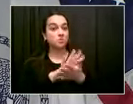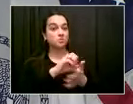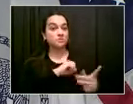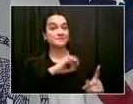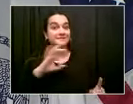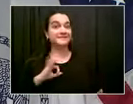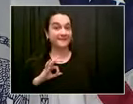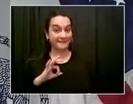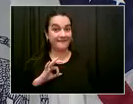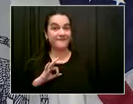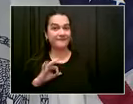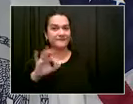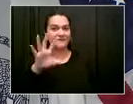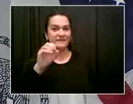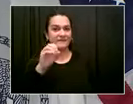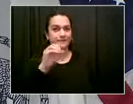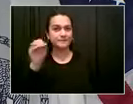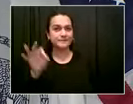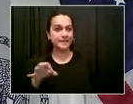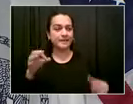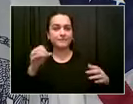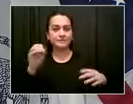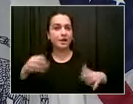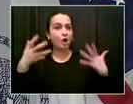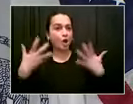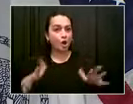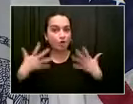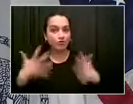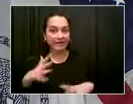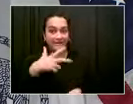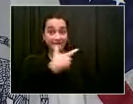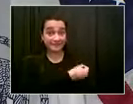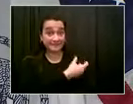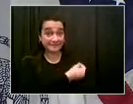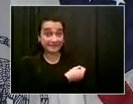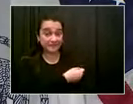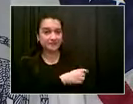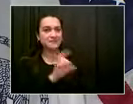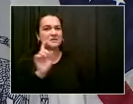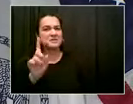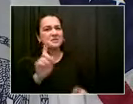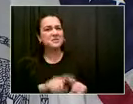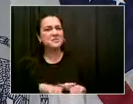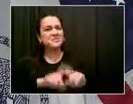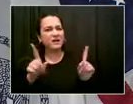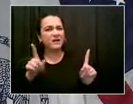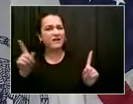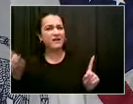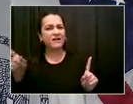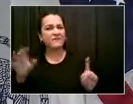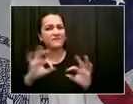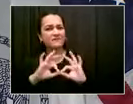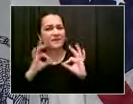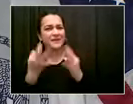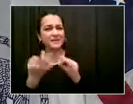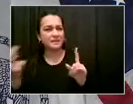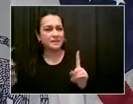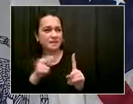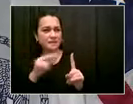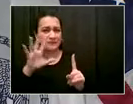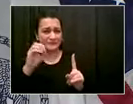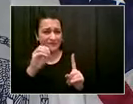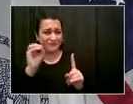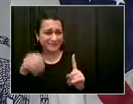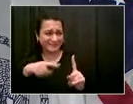and colleagues would want that number to be a lot higher to feel safe. So what can you do to encourage more staff to get